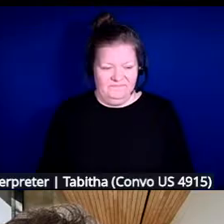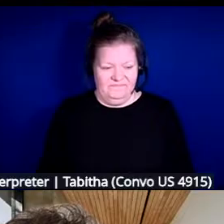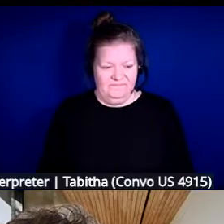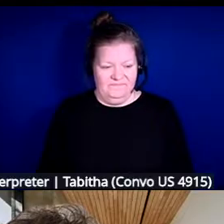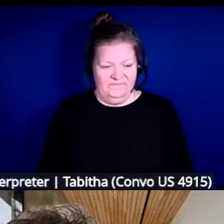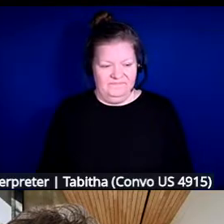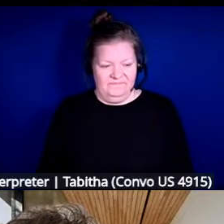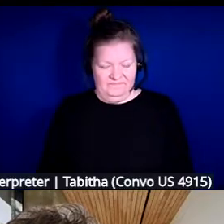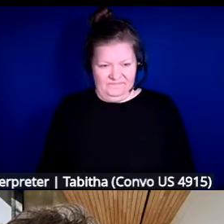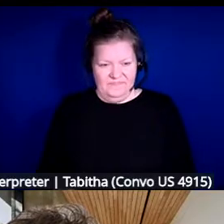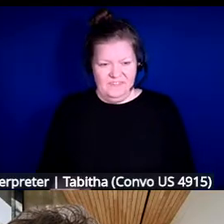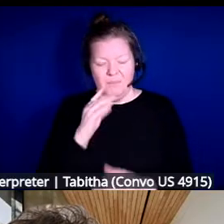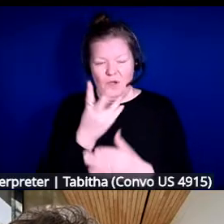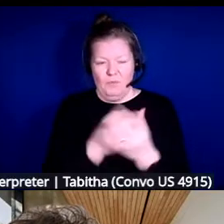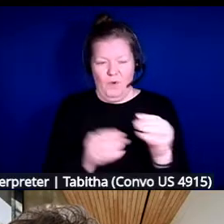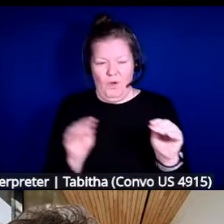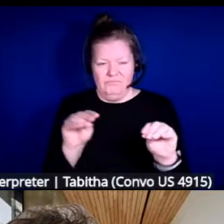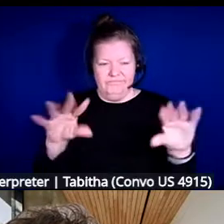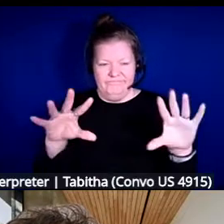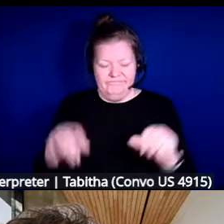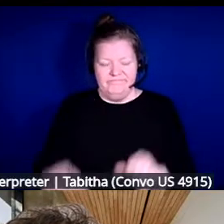screen so Jared can see you.